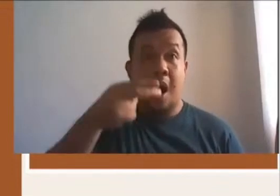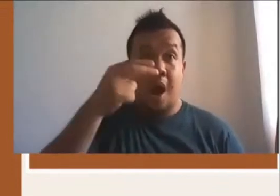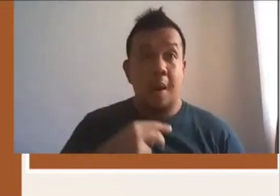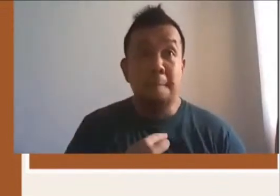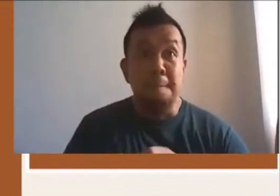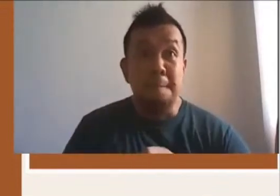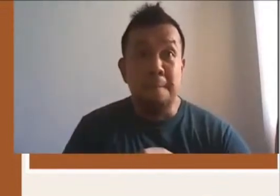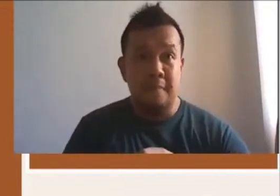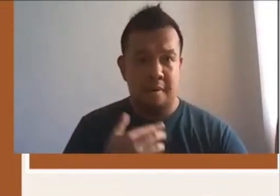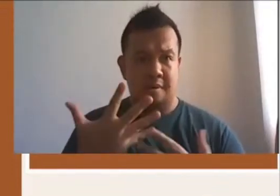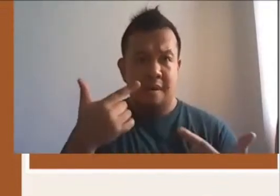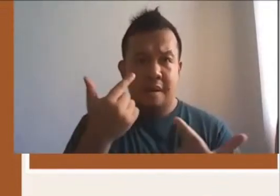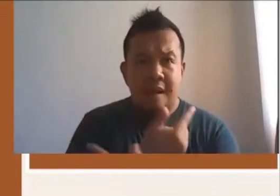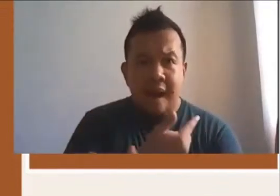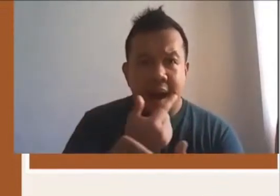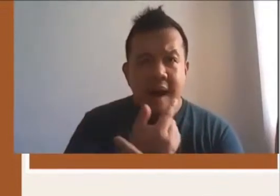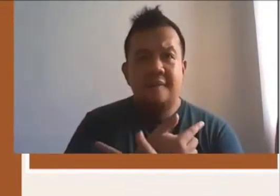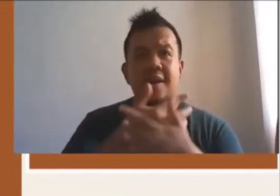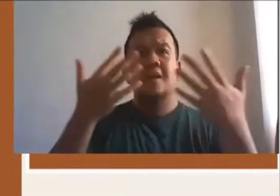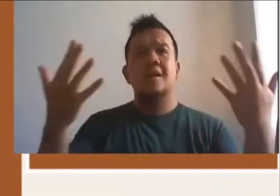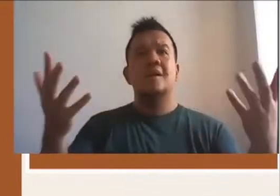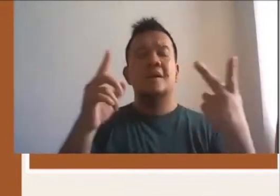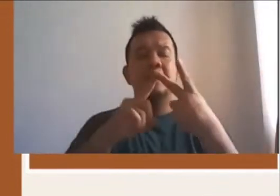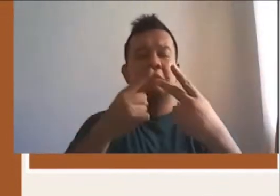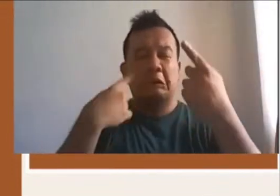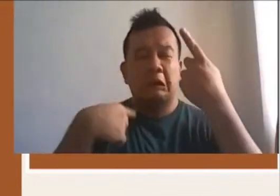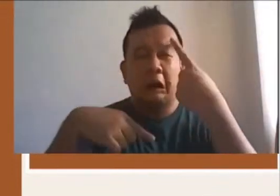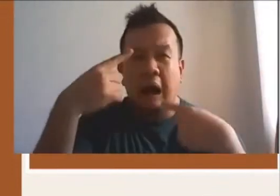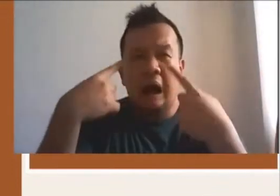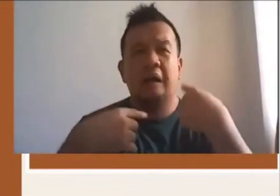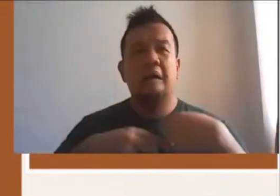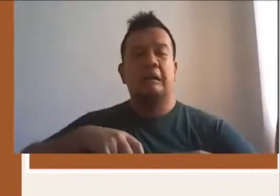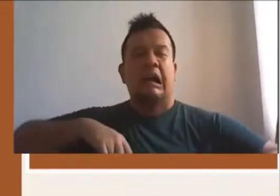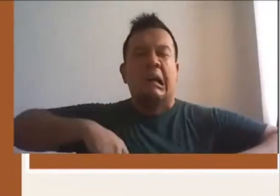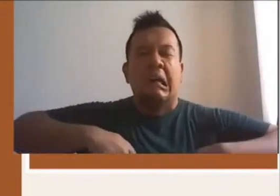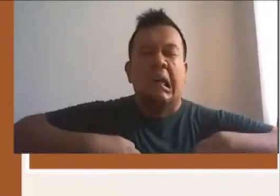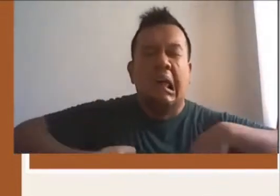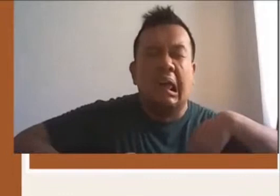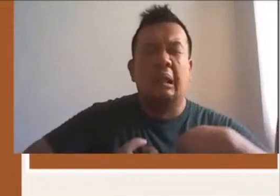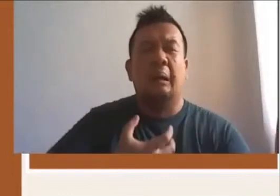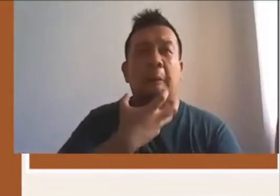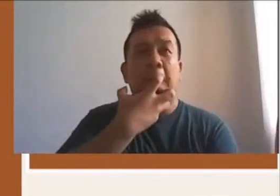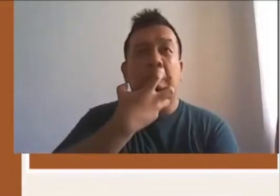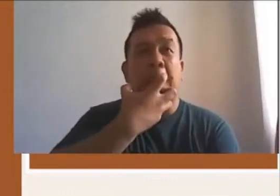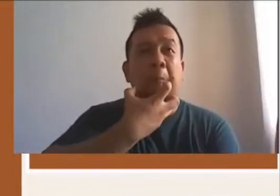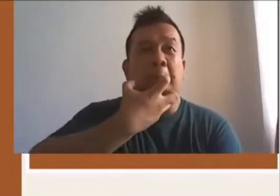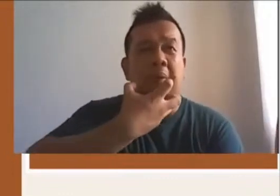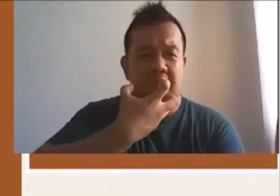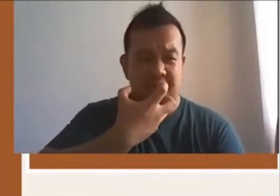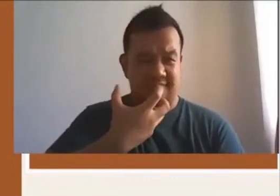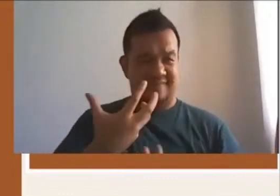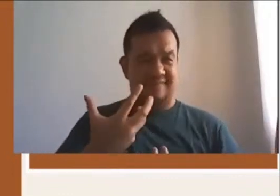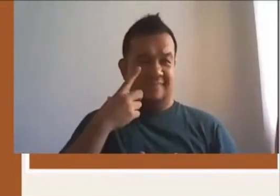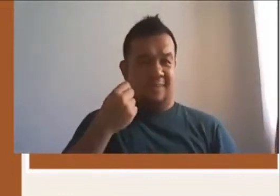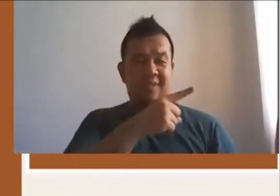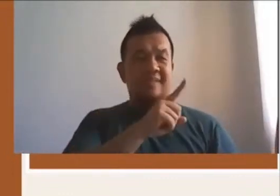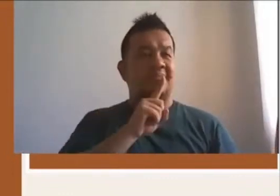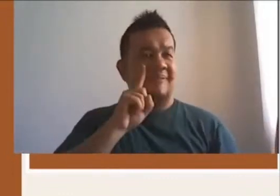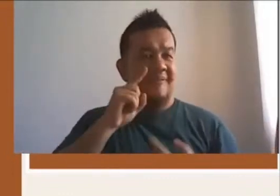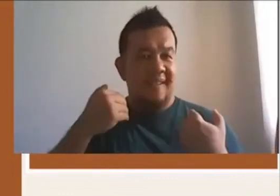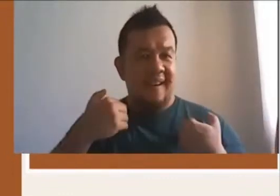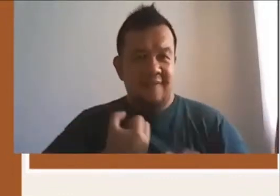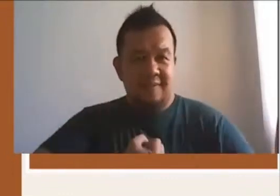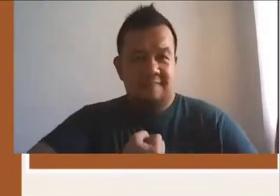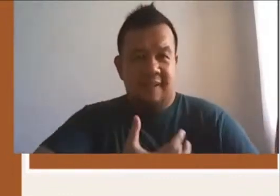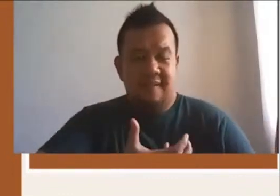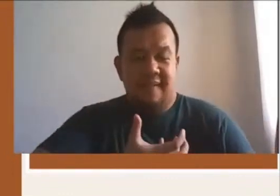may masakit sa amin, walang sound yon. Hindi kami nakakasigaw. No, that's not true. But we have